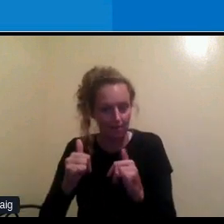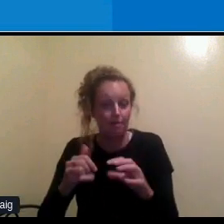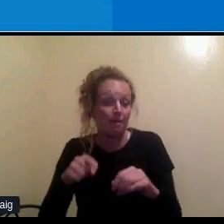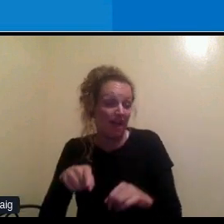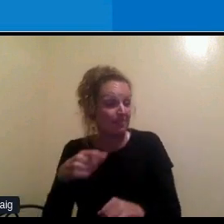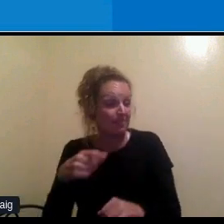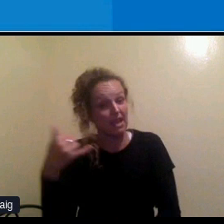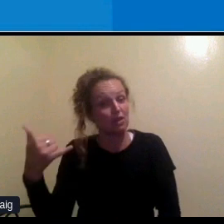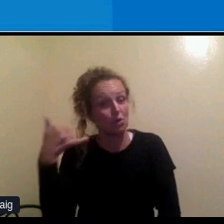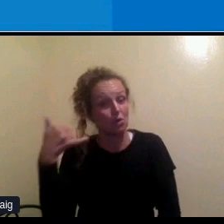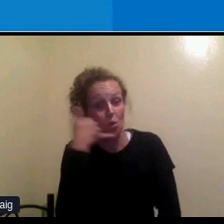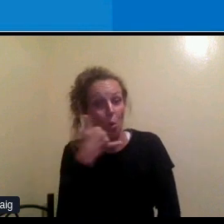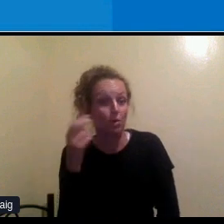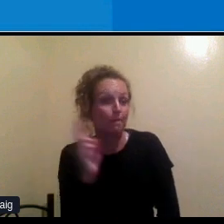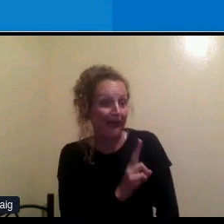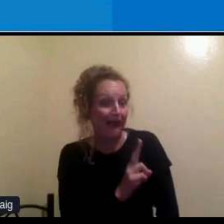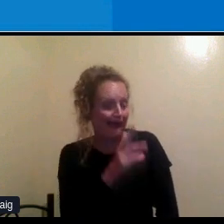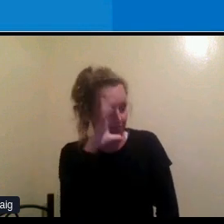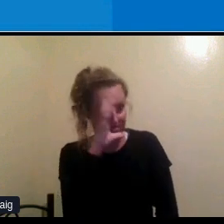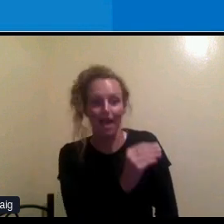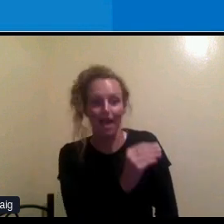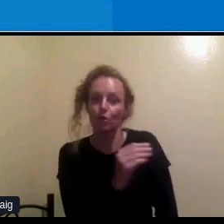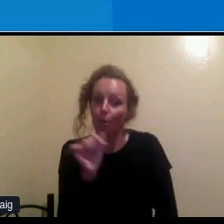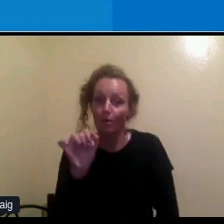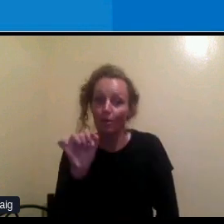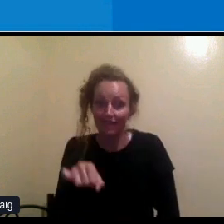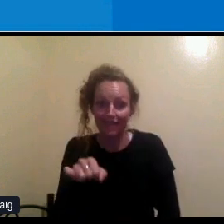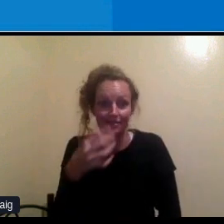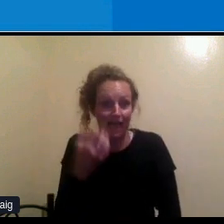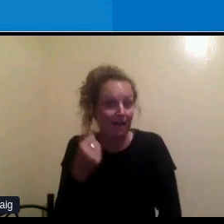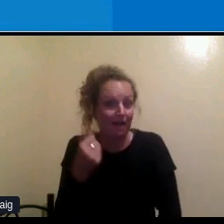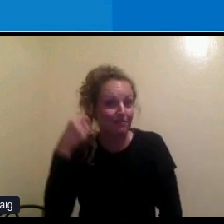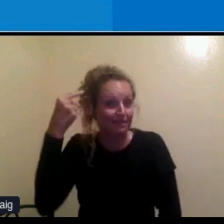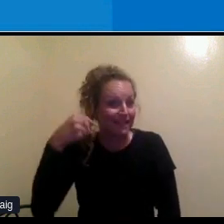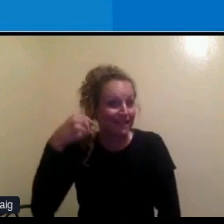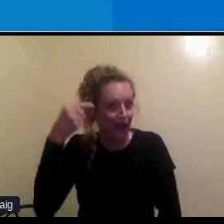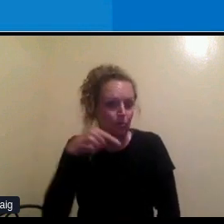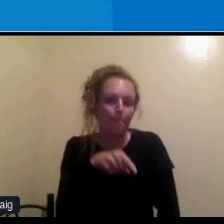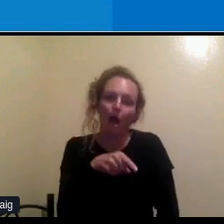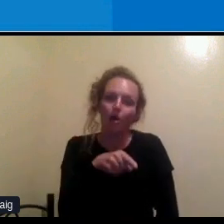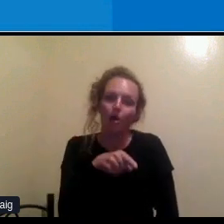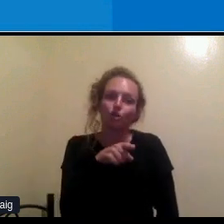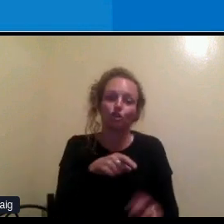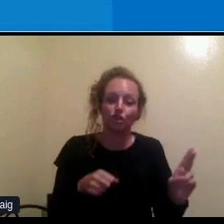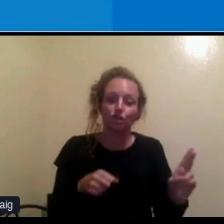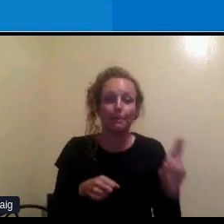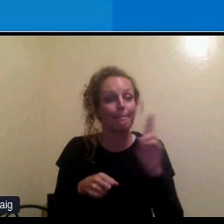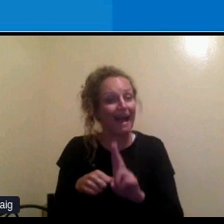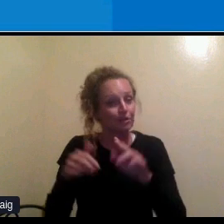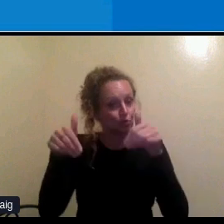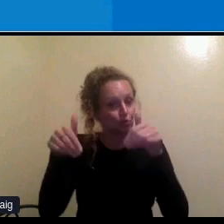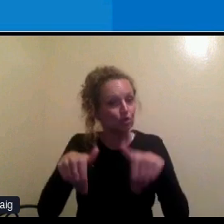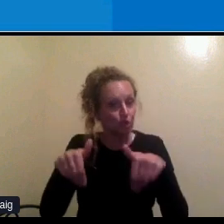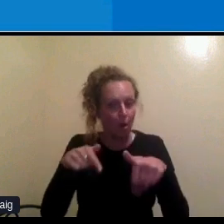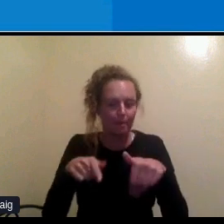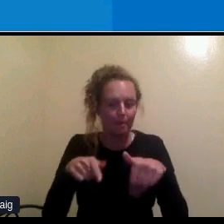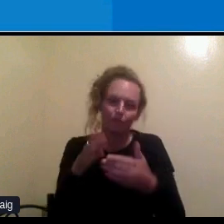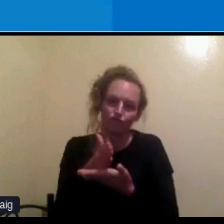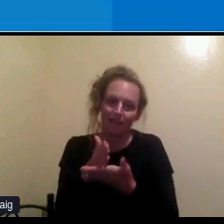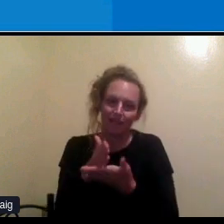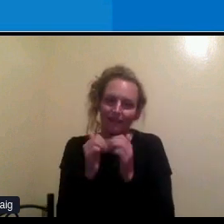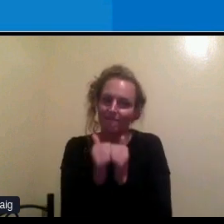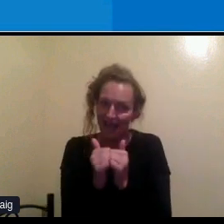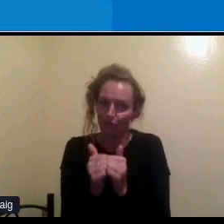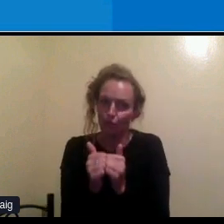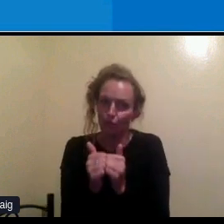them because they'd been so helpful. She could have probably bought it a little bit cheaper online, but really valued that interaction. And actually it wouldn't have been